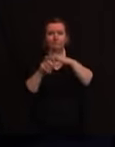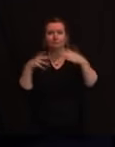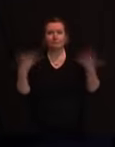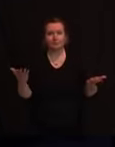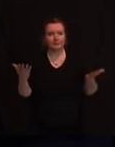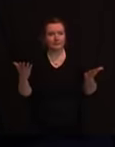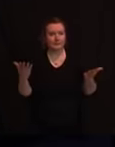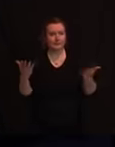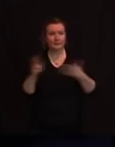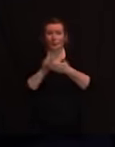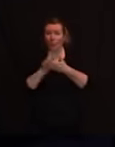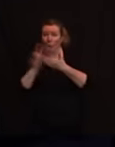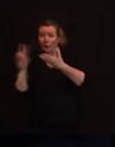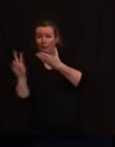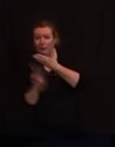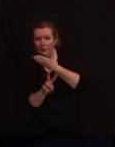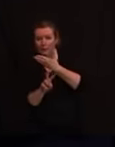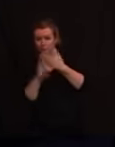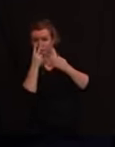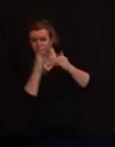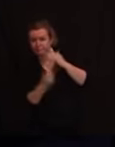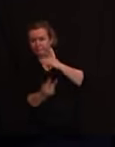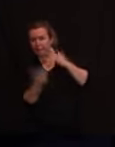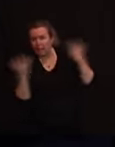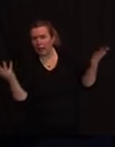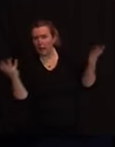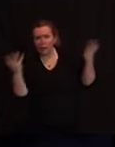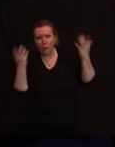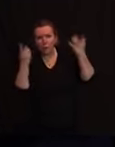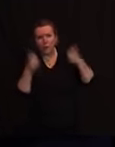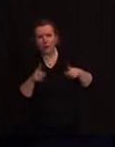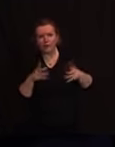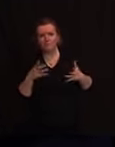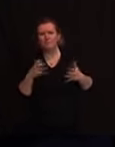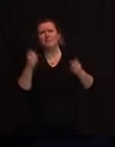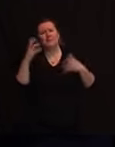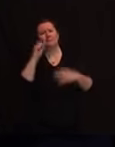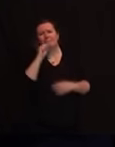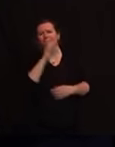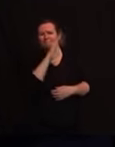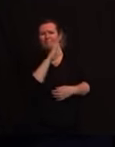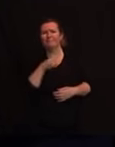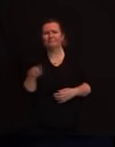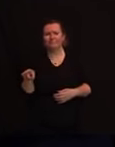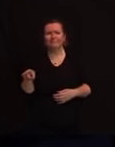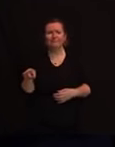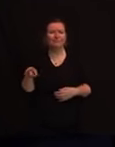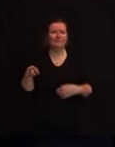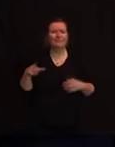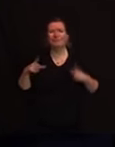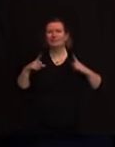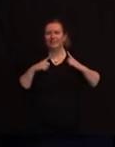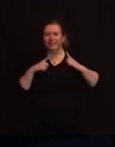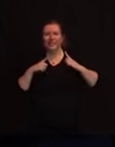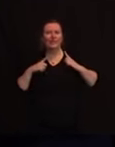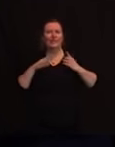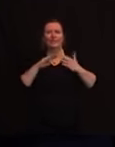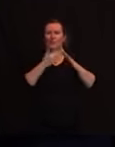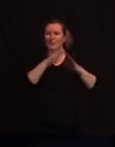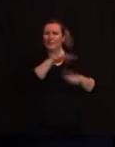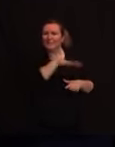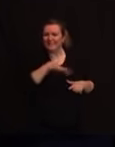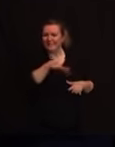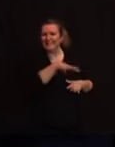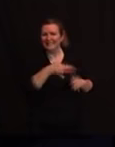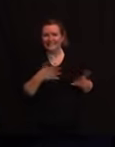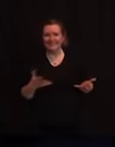largest senior communities in the country. We have retirement communities, long-term care facilities. And just on my way up to Trenton,